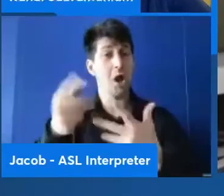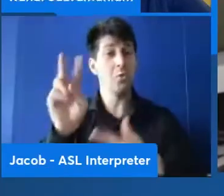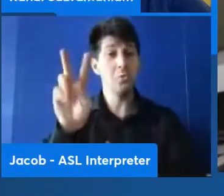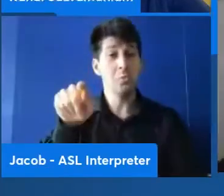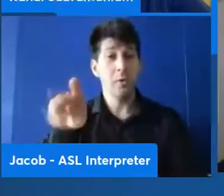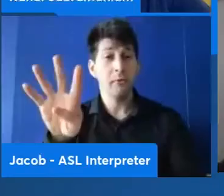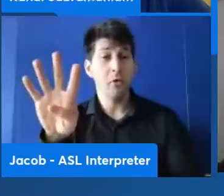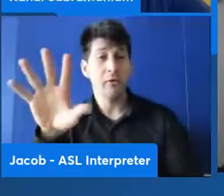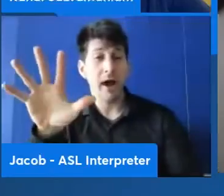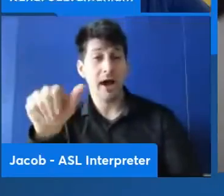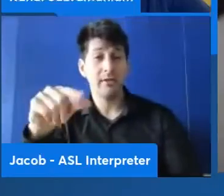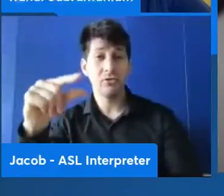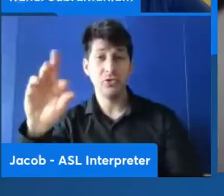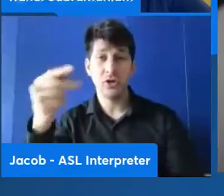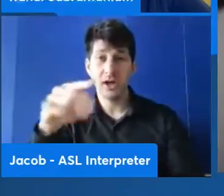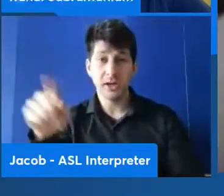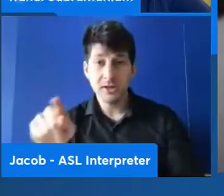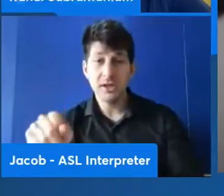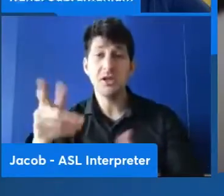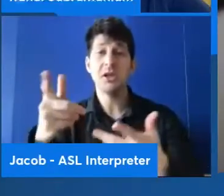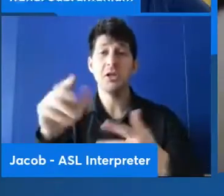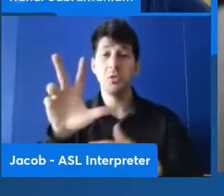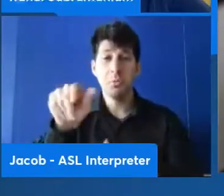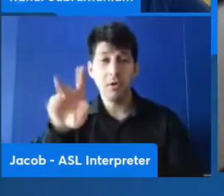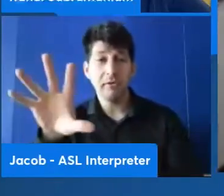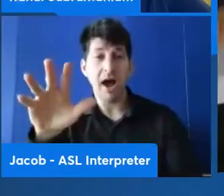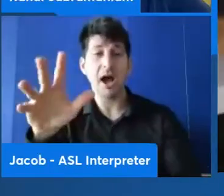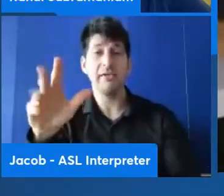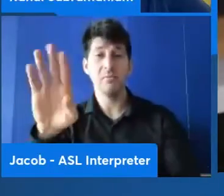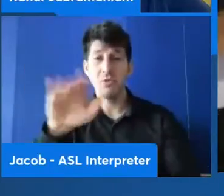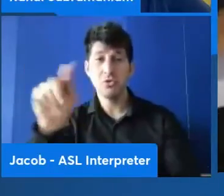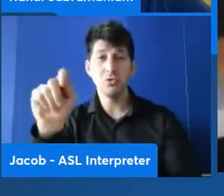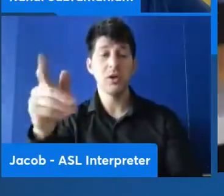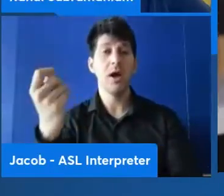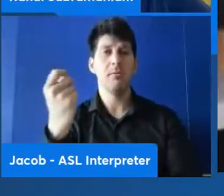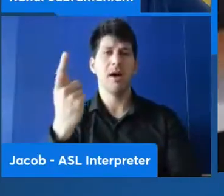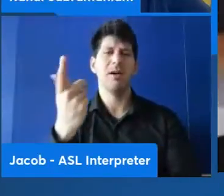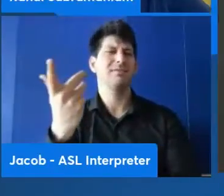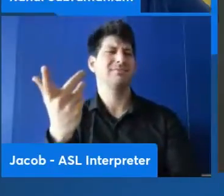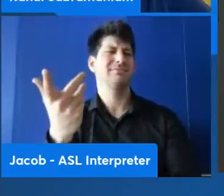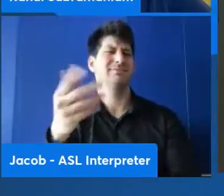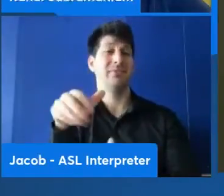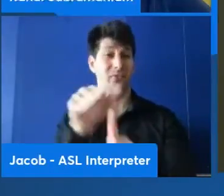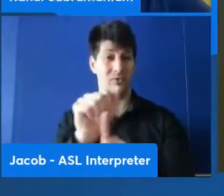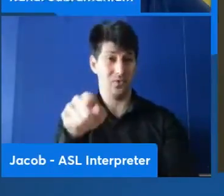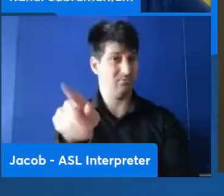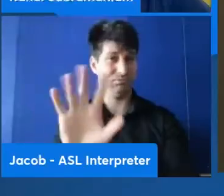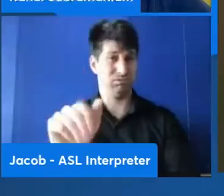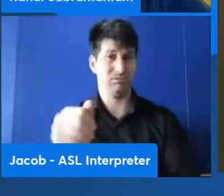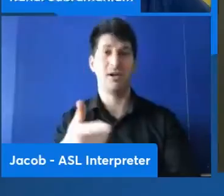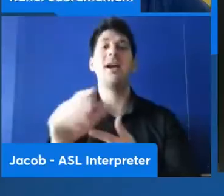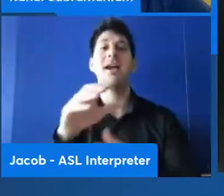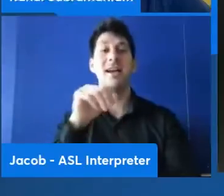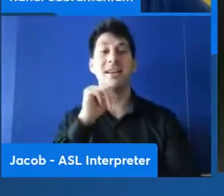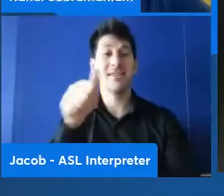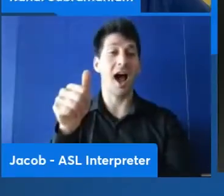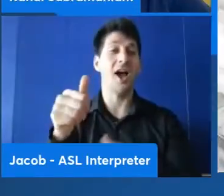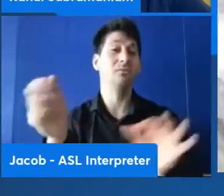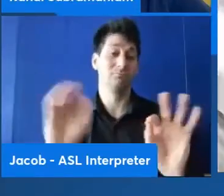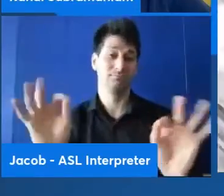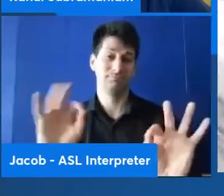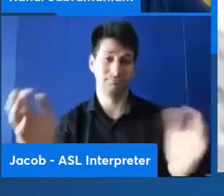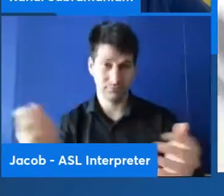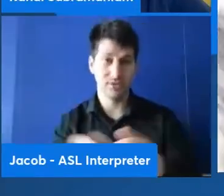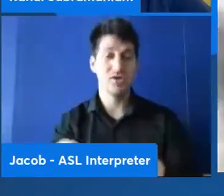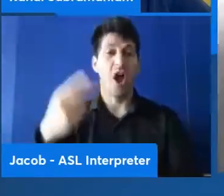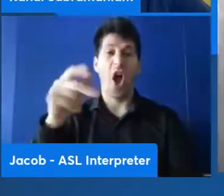2.45 gigahertz base, 3.5 gigahertz boost, but don't let that fool you. This ain't no Civic, okay? This is the